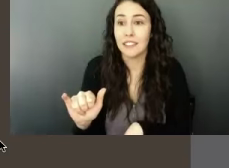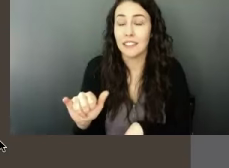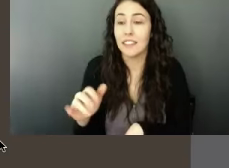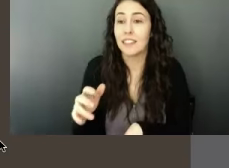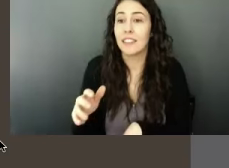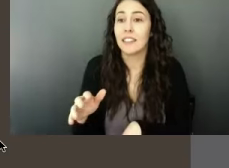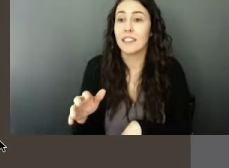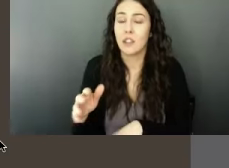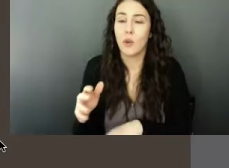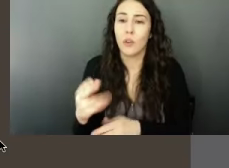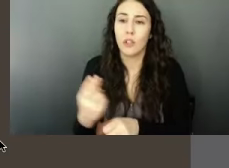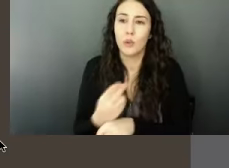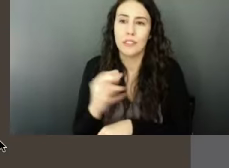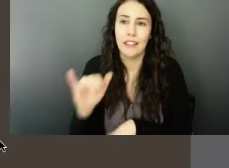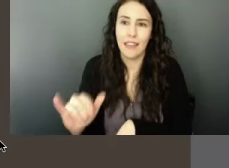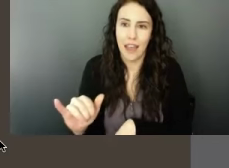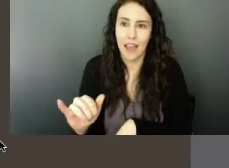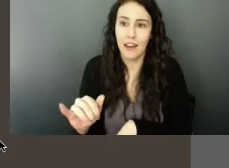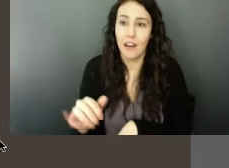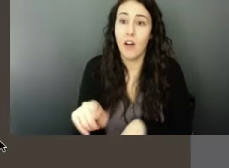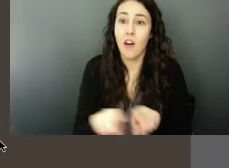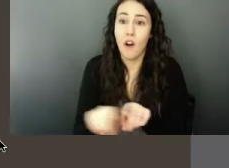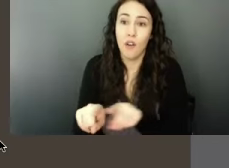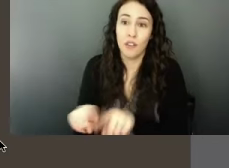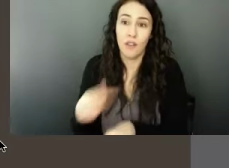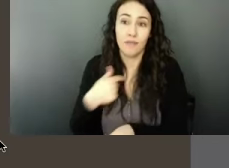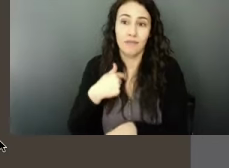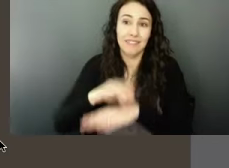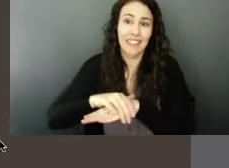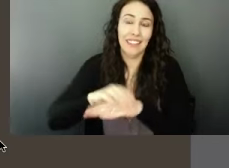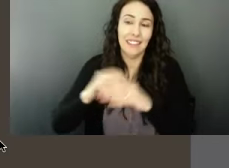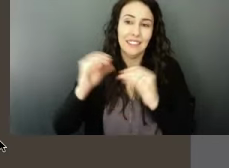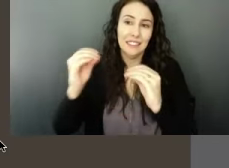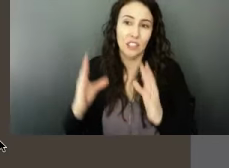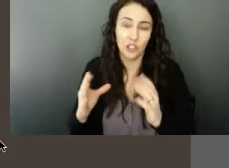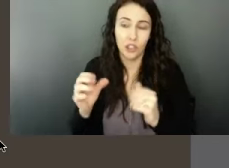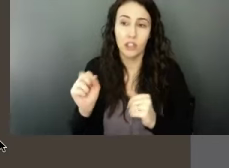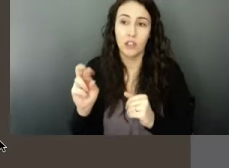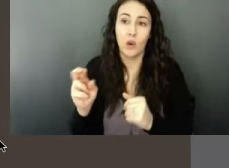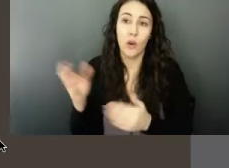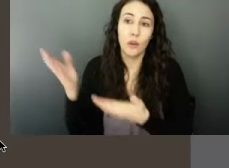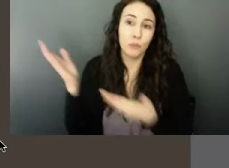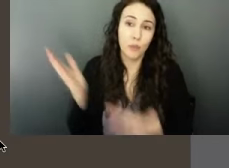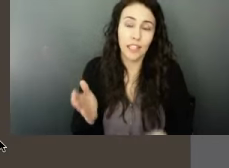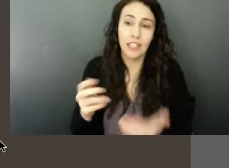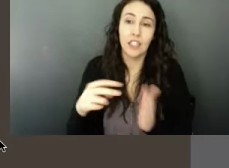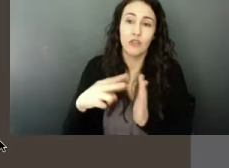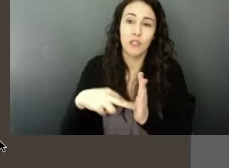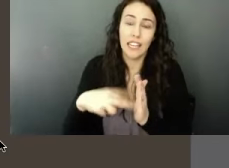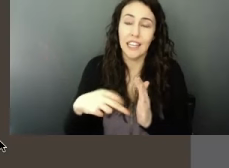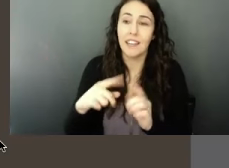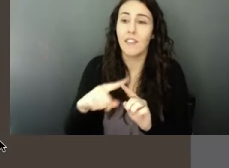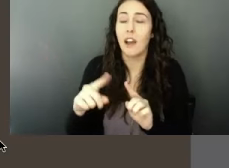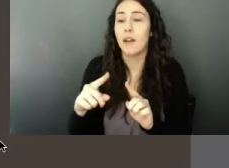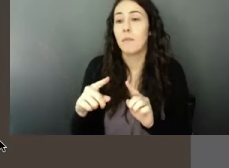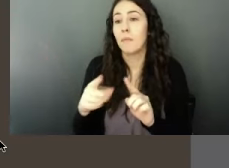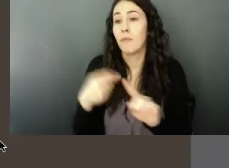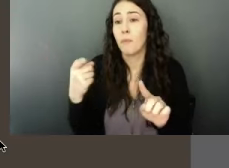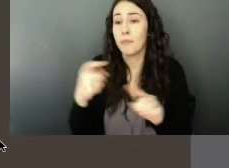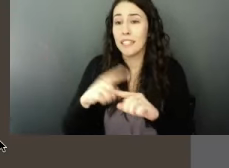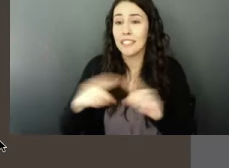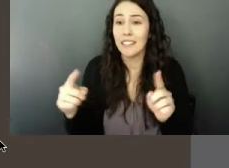personally. And also, I'm an English teacher, so bringing in readings from different genres,